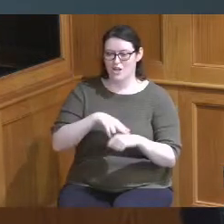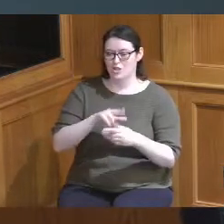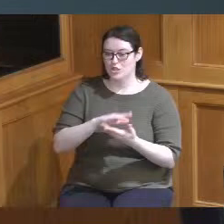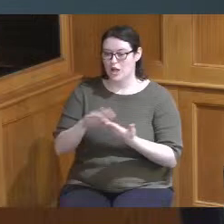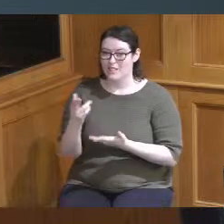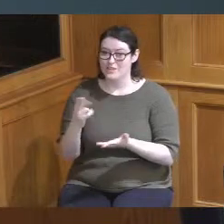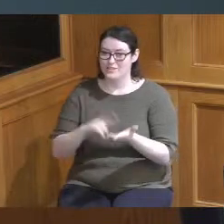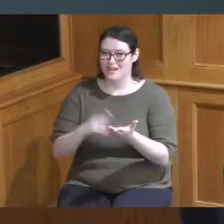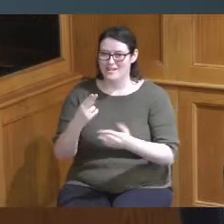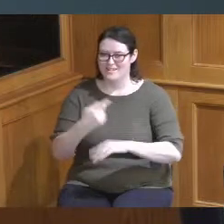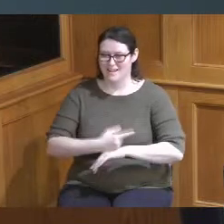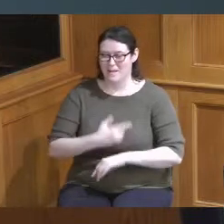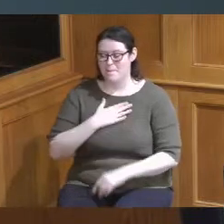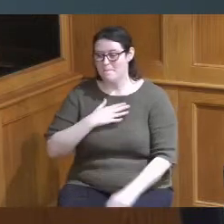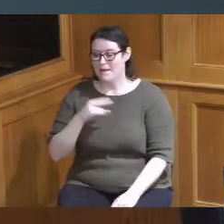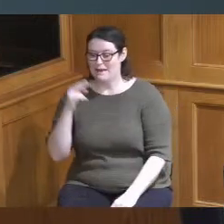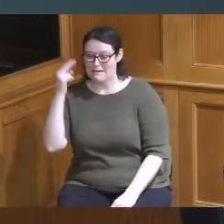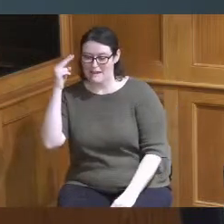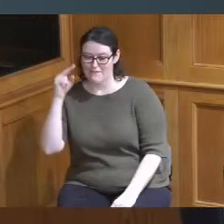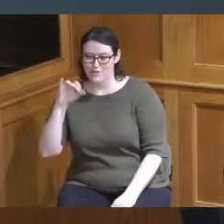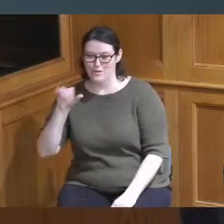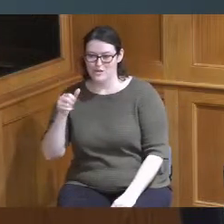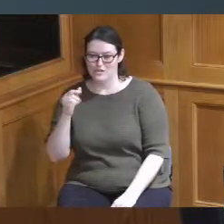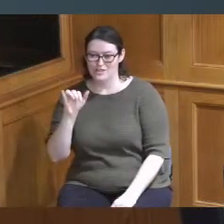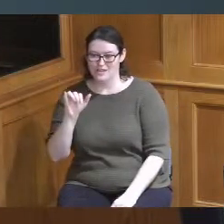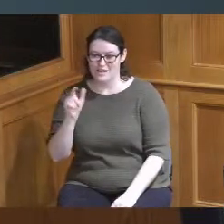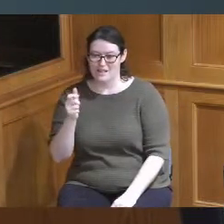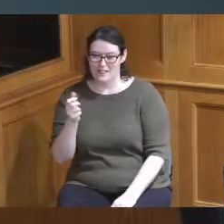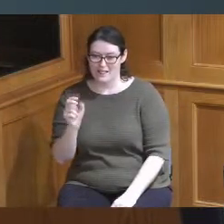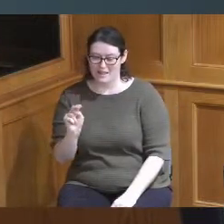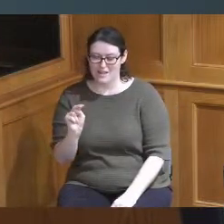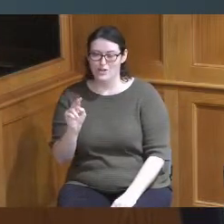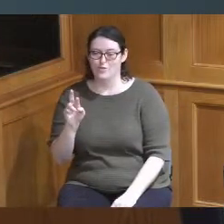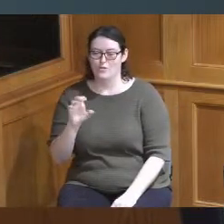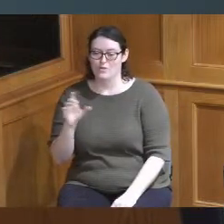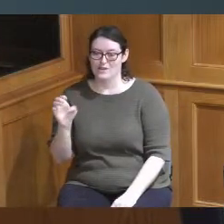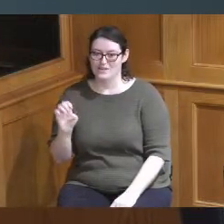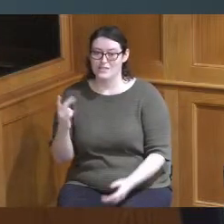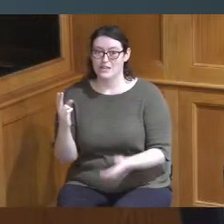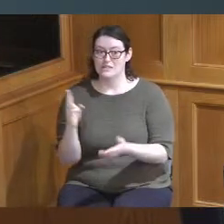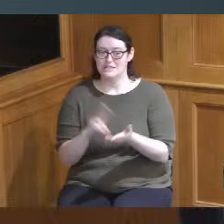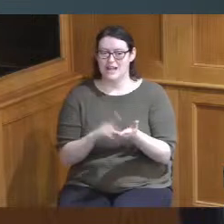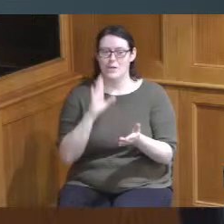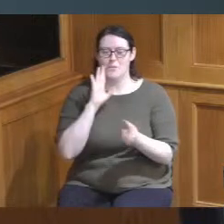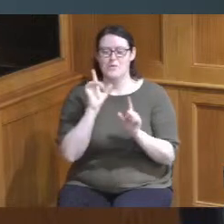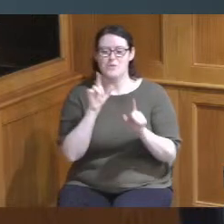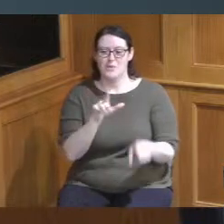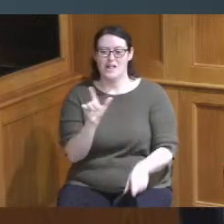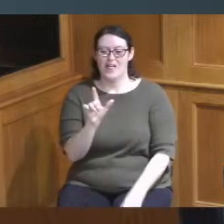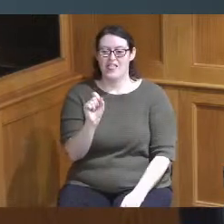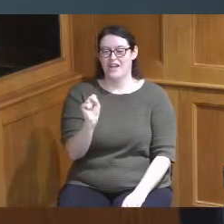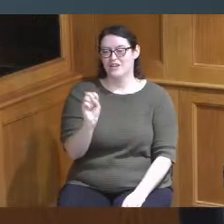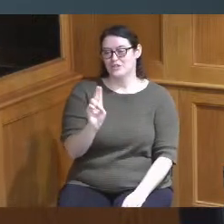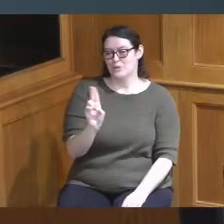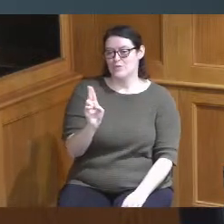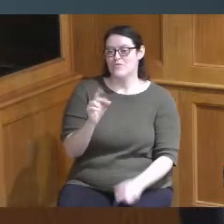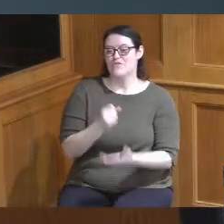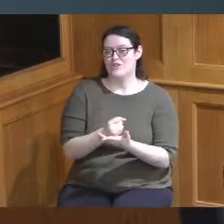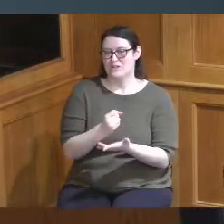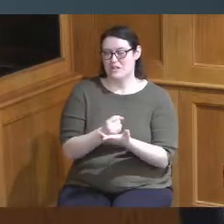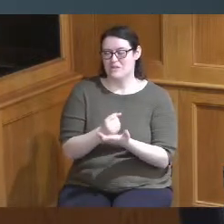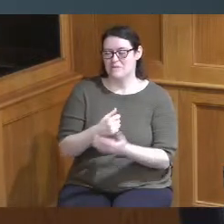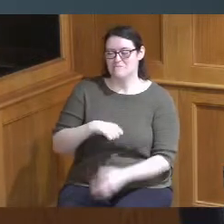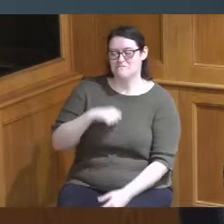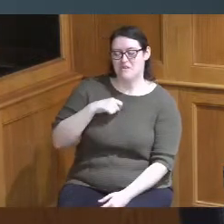My nephew, Jalen Reese, signed to go to LSU on a scholarship. Very proud of him